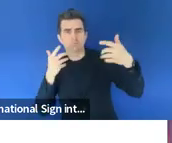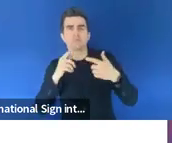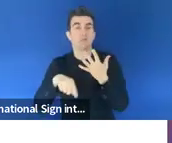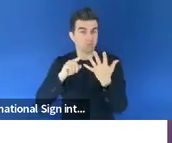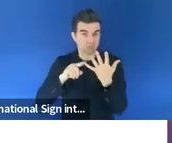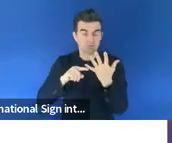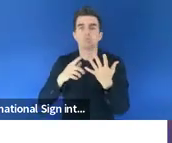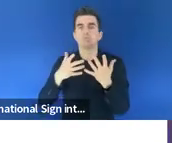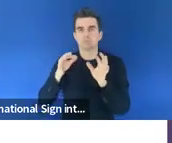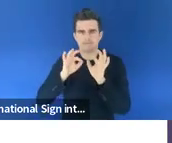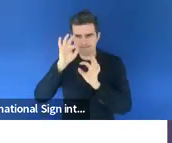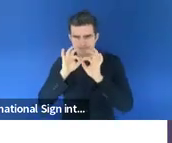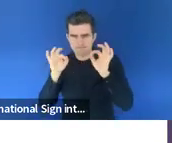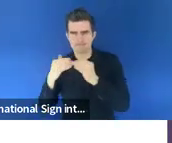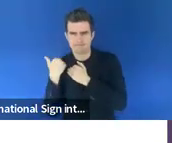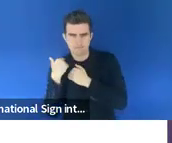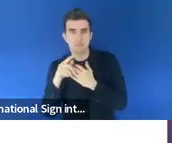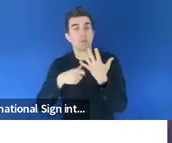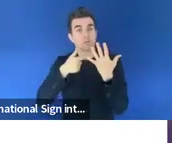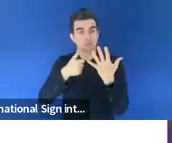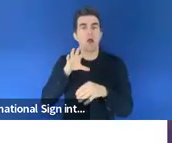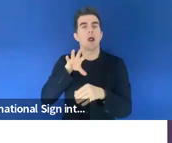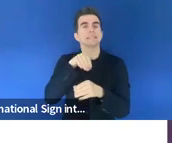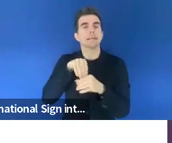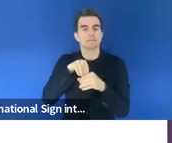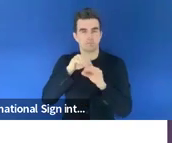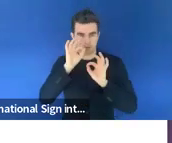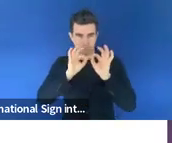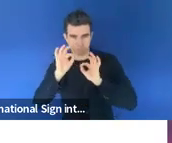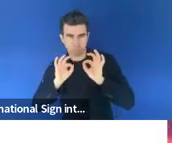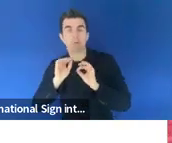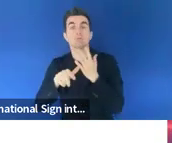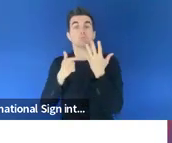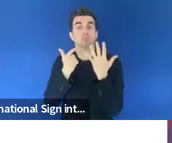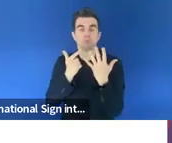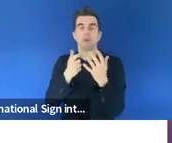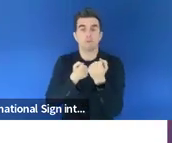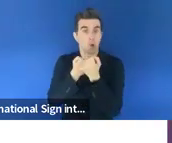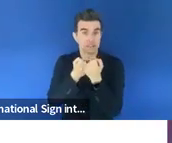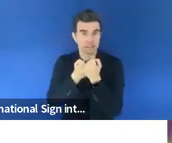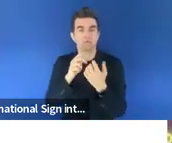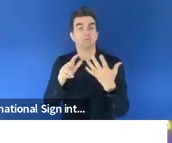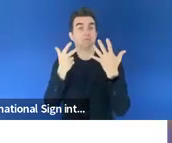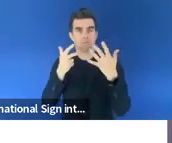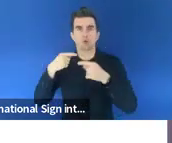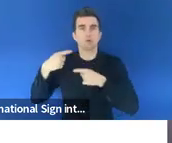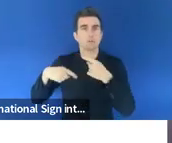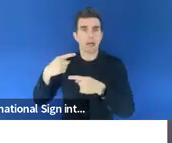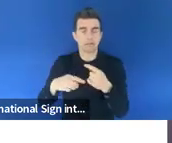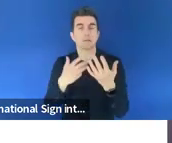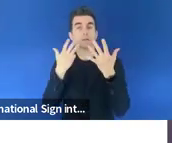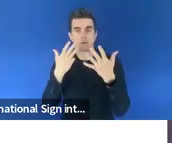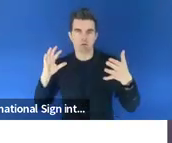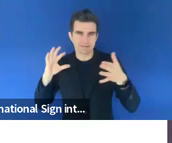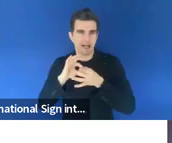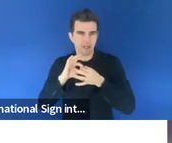9. Regardless, all you have to do is use the tools that you have available at your fingertips